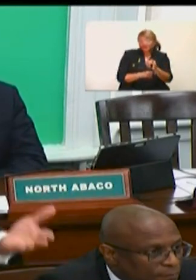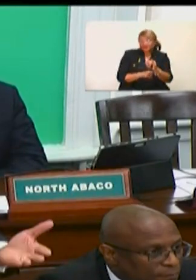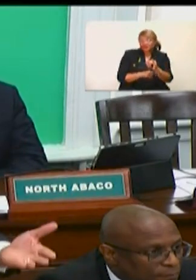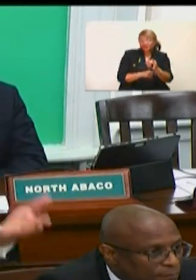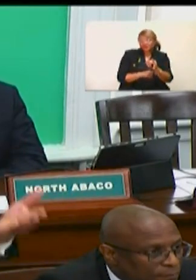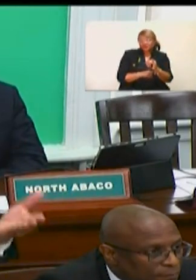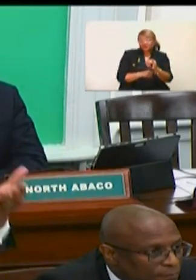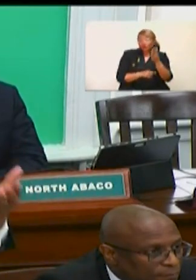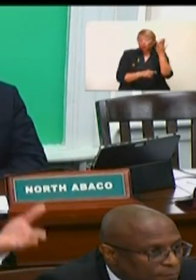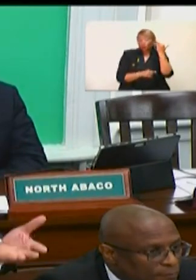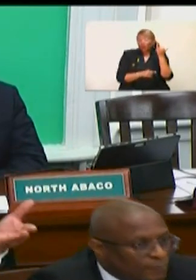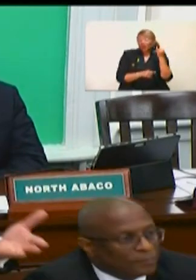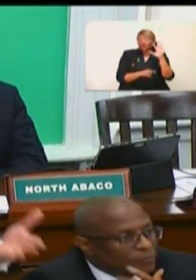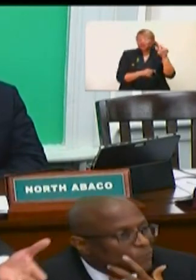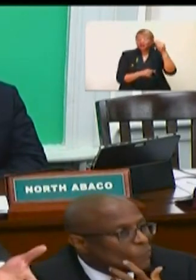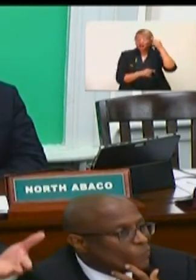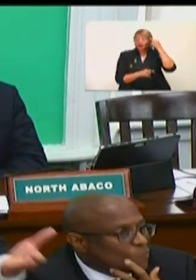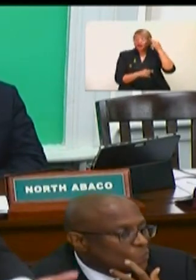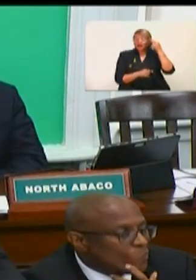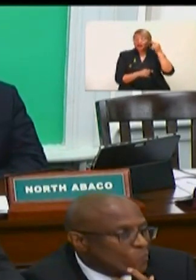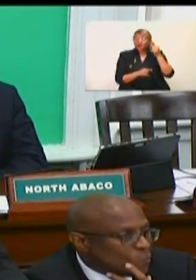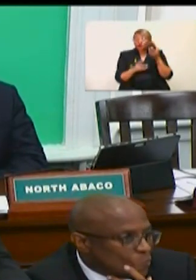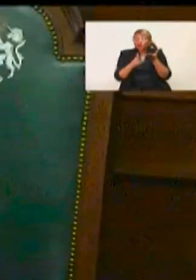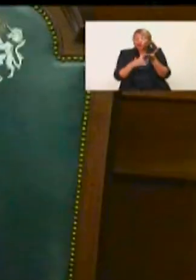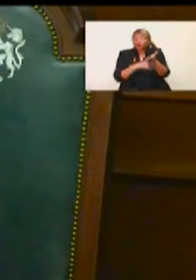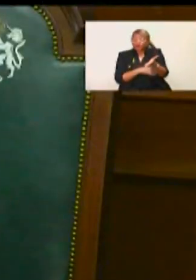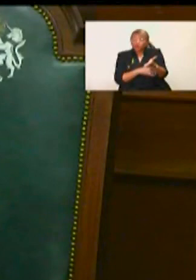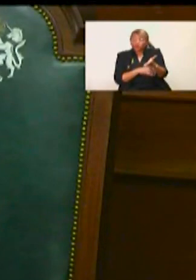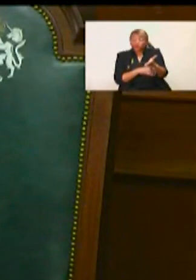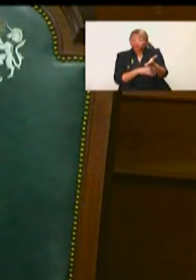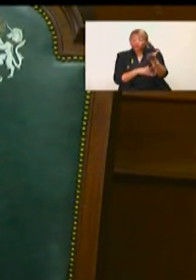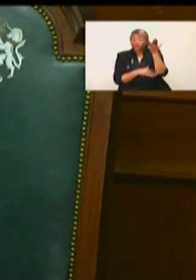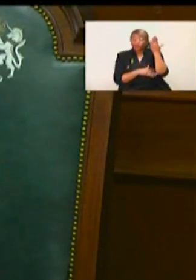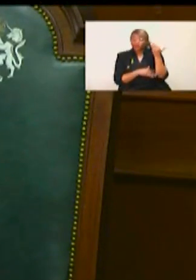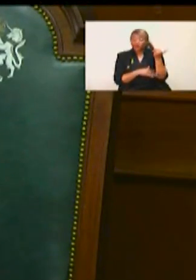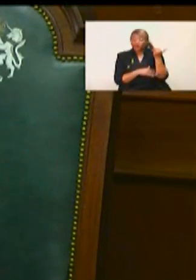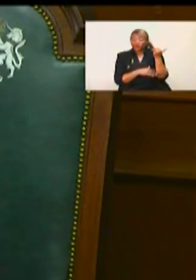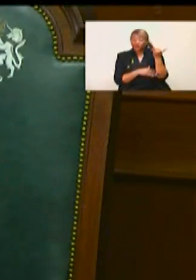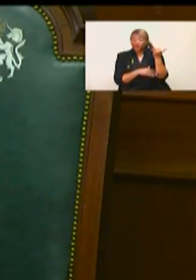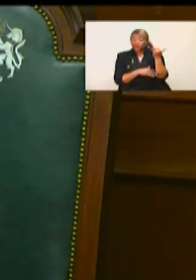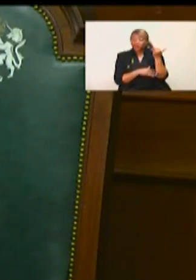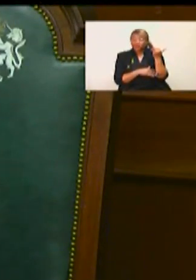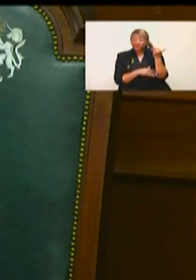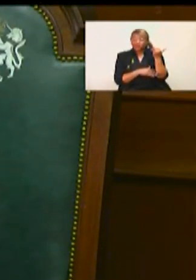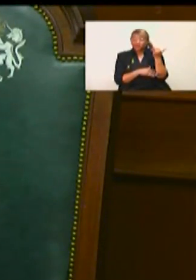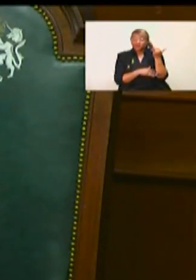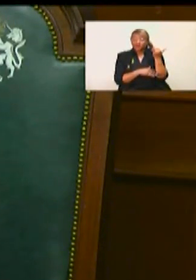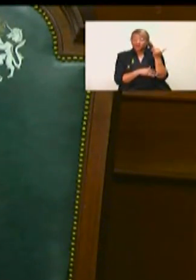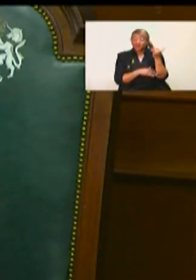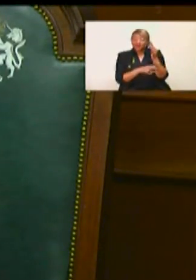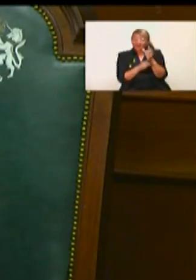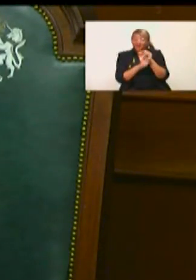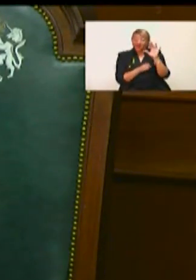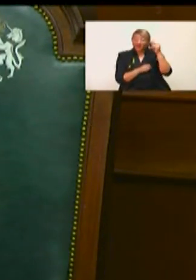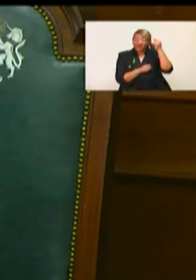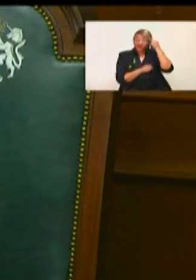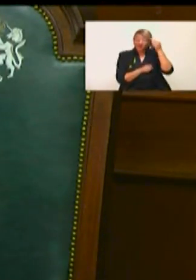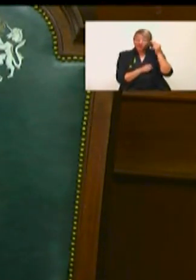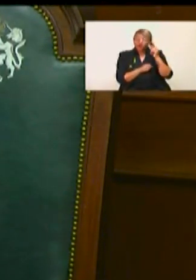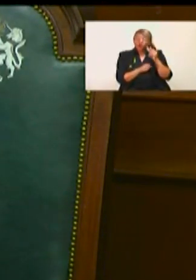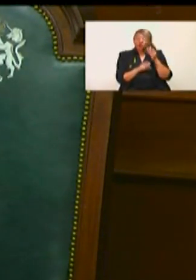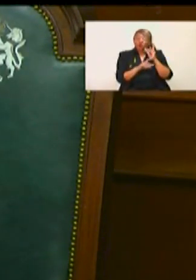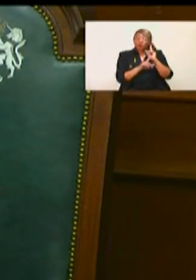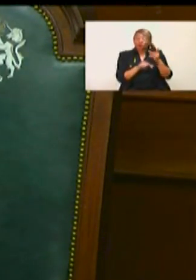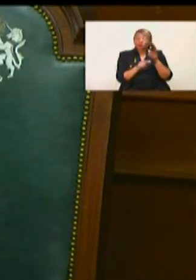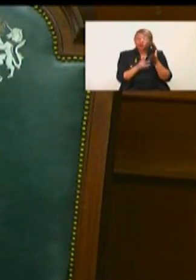the deal is, why did the government let the deal go through? Okay, all right. Okay, once again, that's not a point of order,